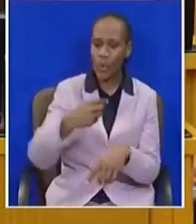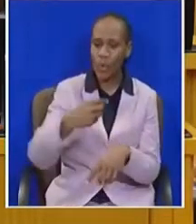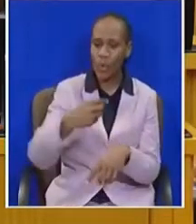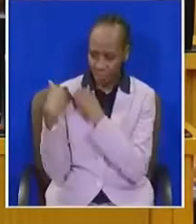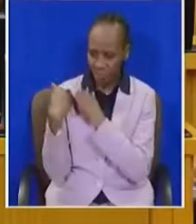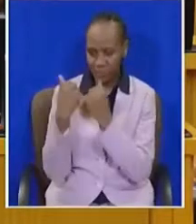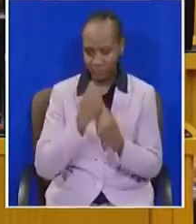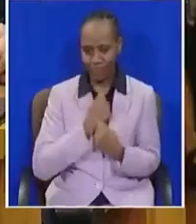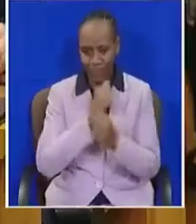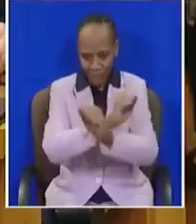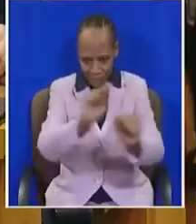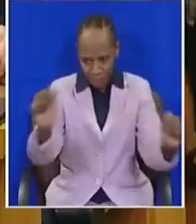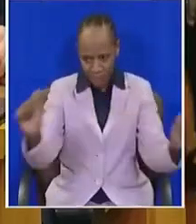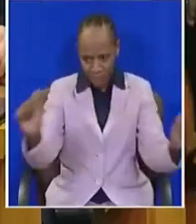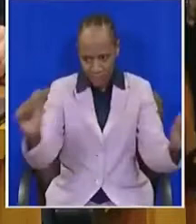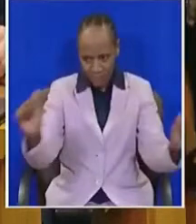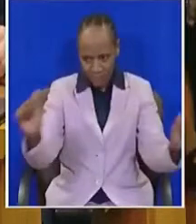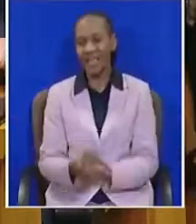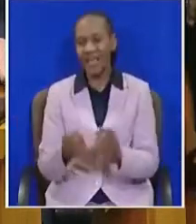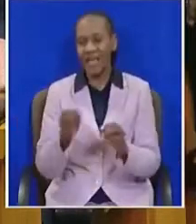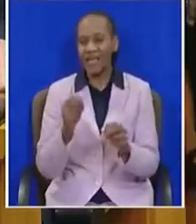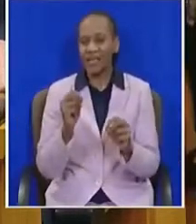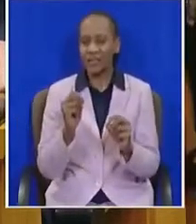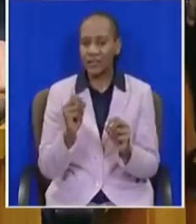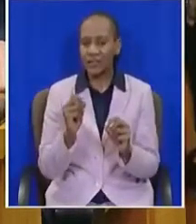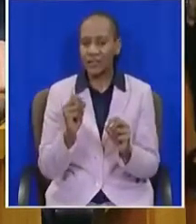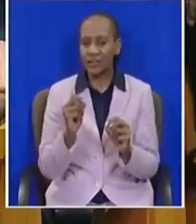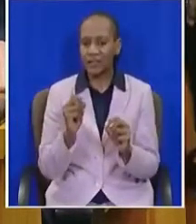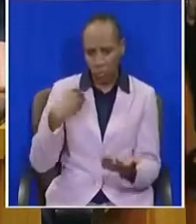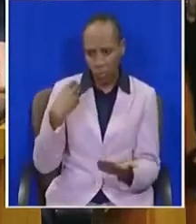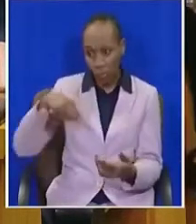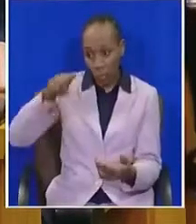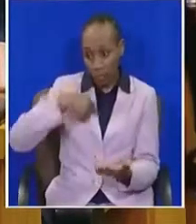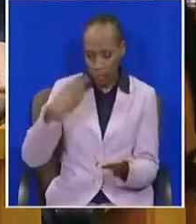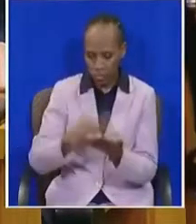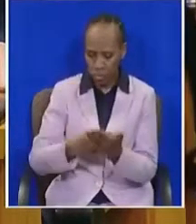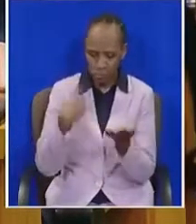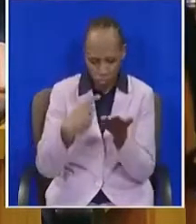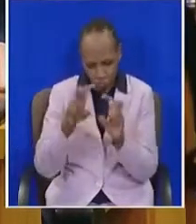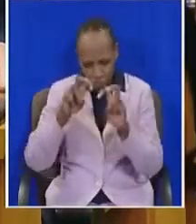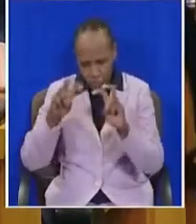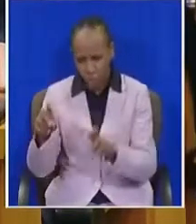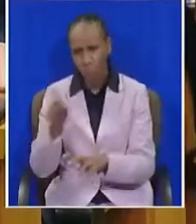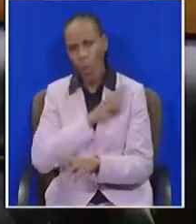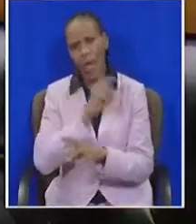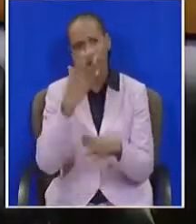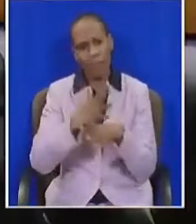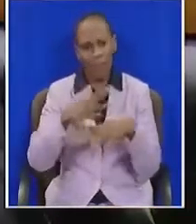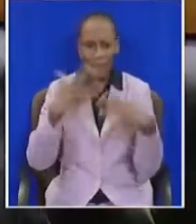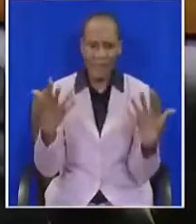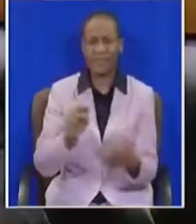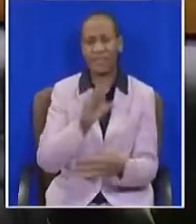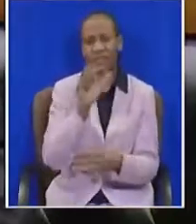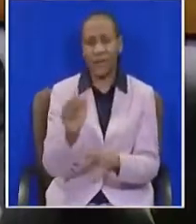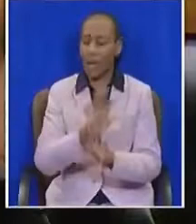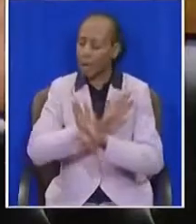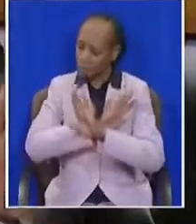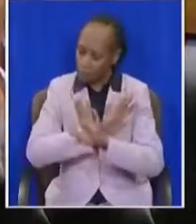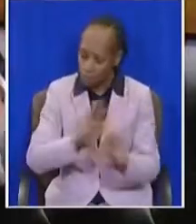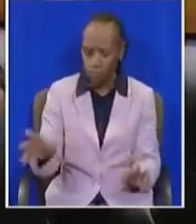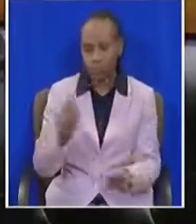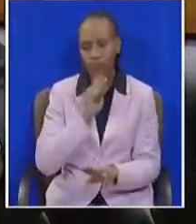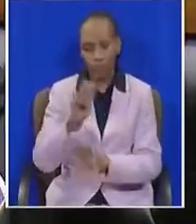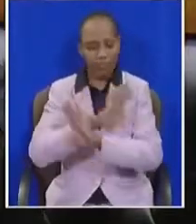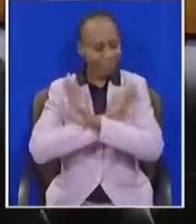is complex on a number of factors that you could look at. So it's not true. It's not true.